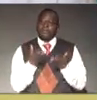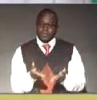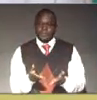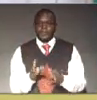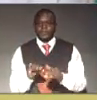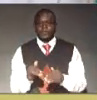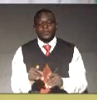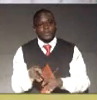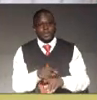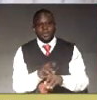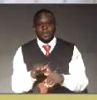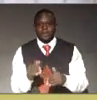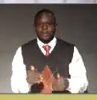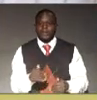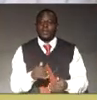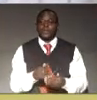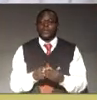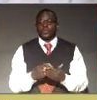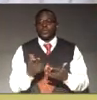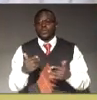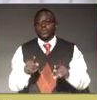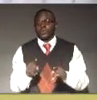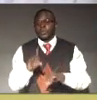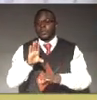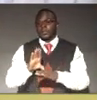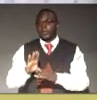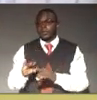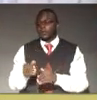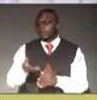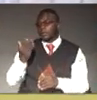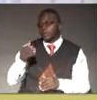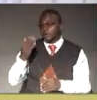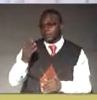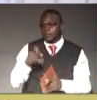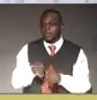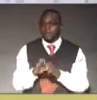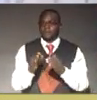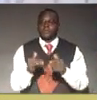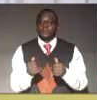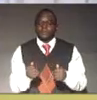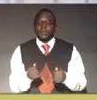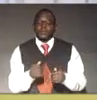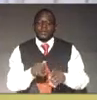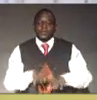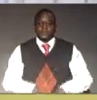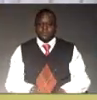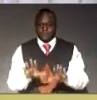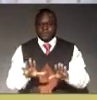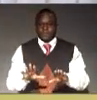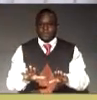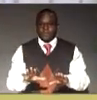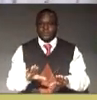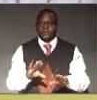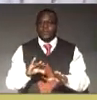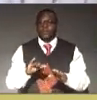be rooted in the hospitality custom of ancient civilization, especially where the sandals were the